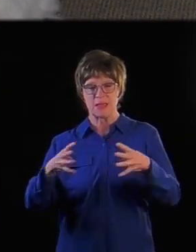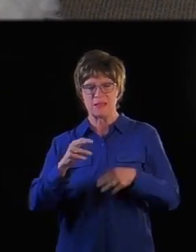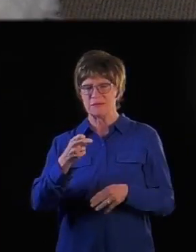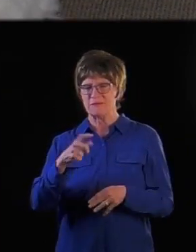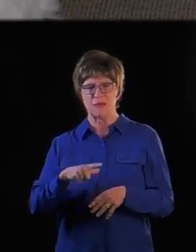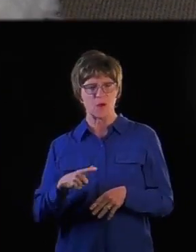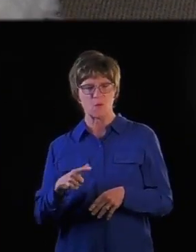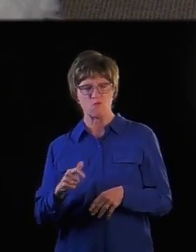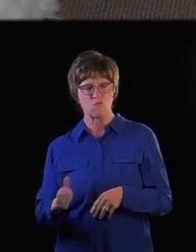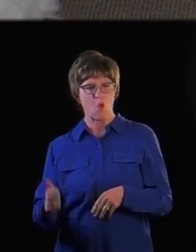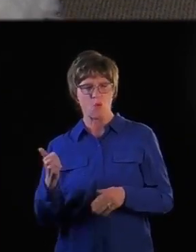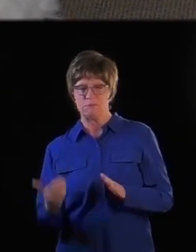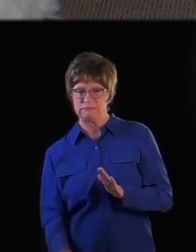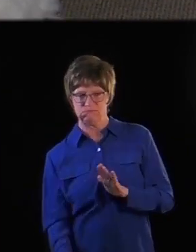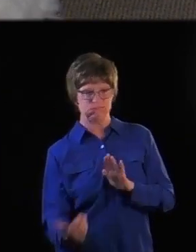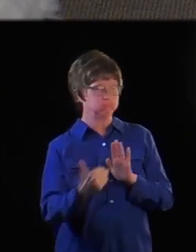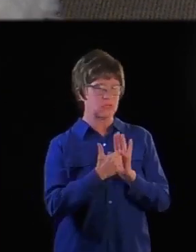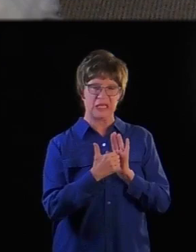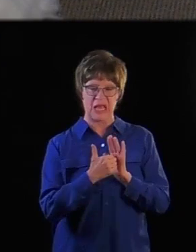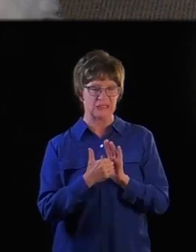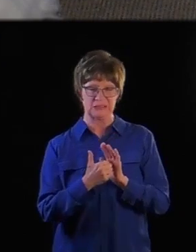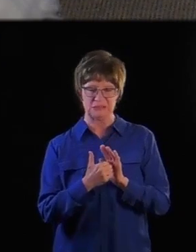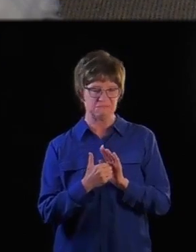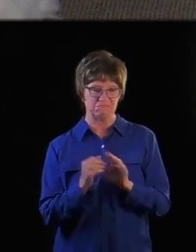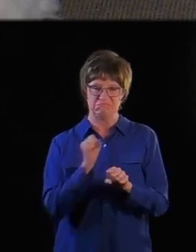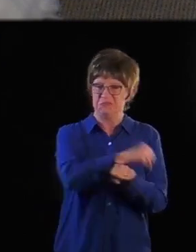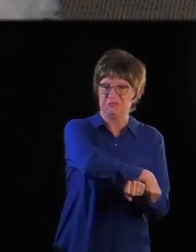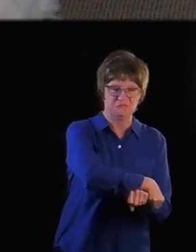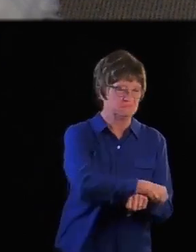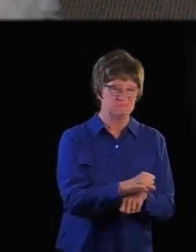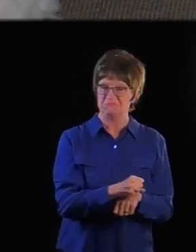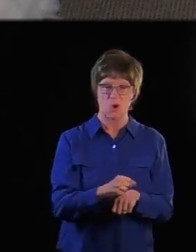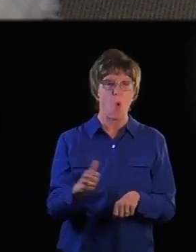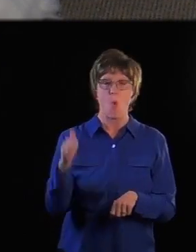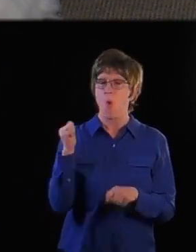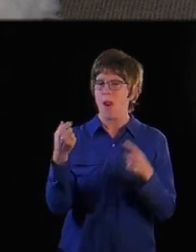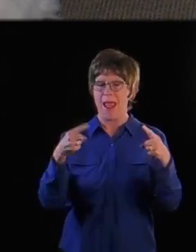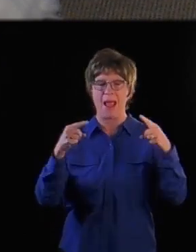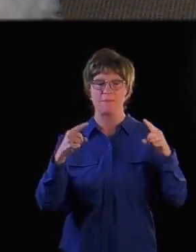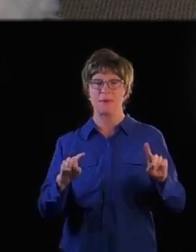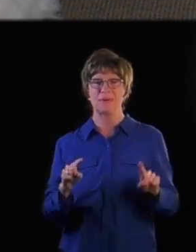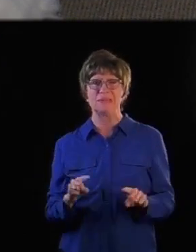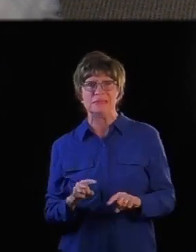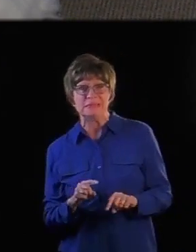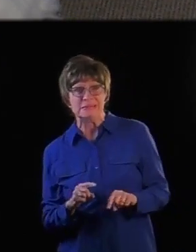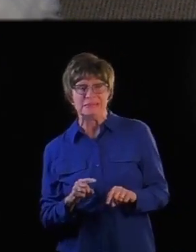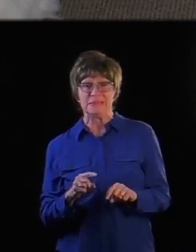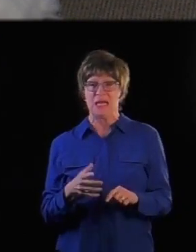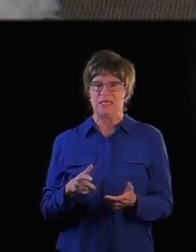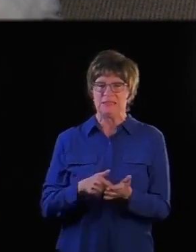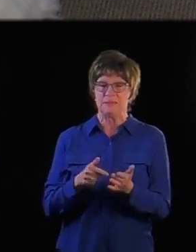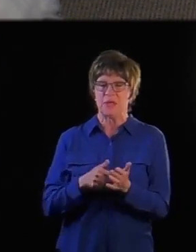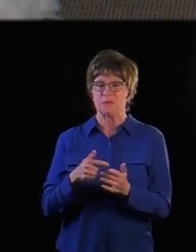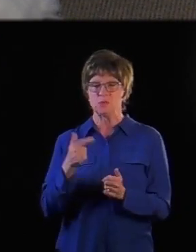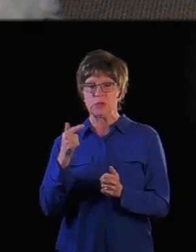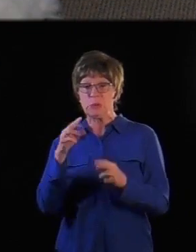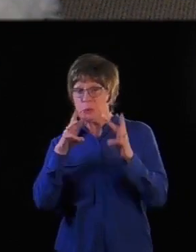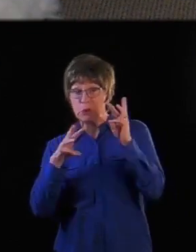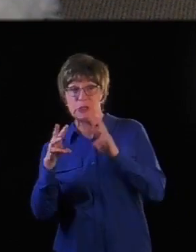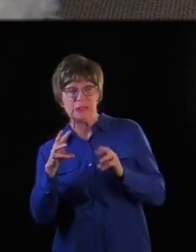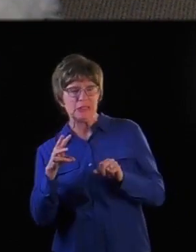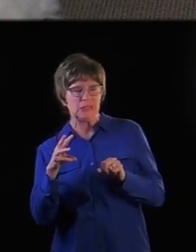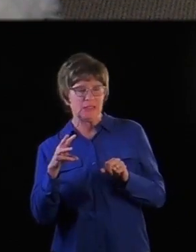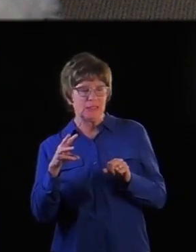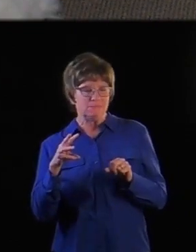it. And so we don't need to worry about, is the church going to live? Is the church going to thrive? Is it going to be alive? Is it going to? Yes, the church